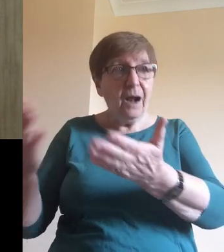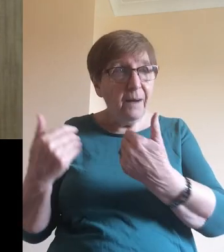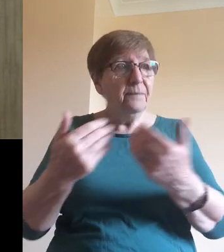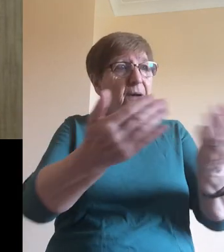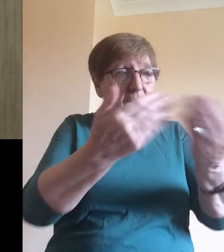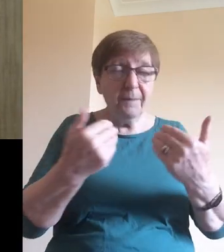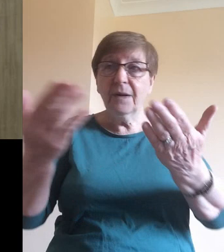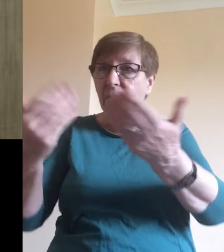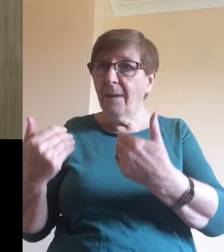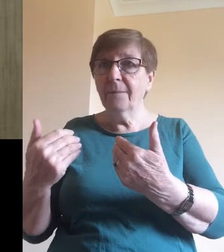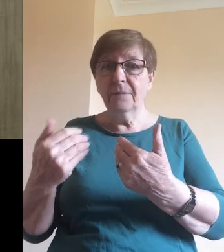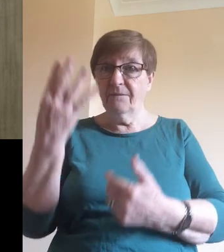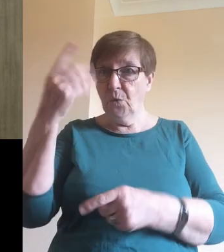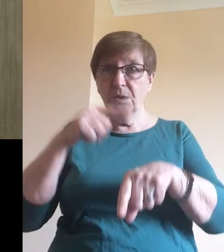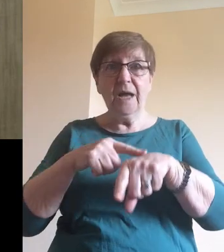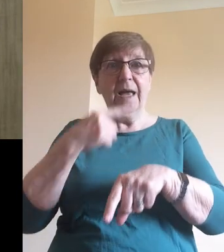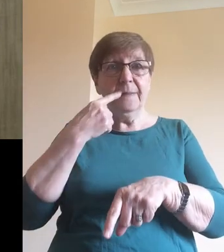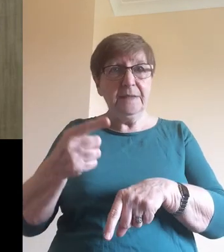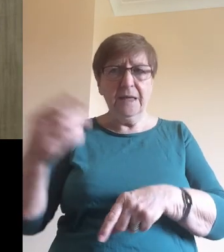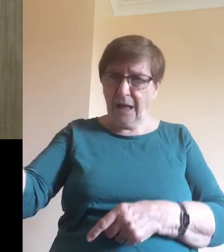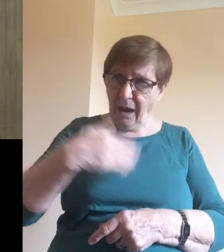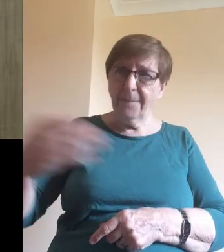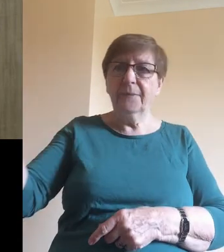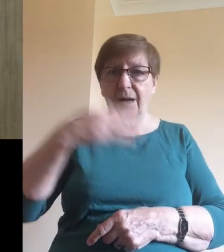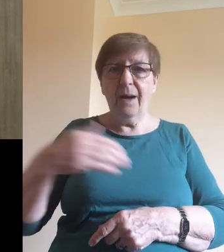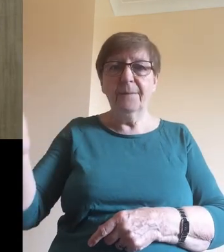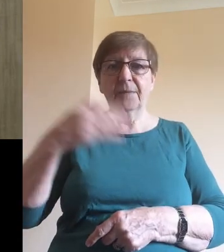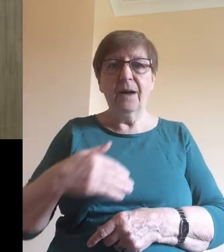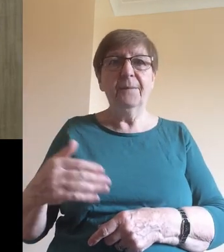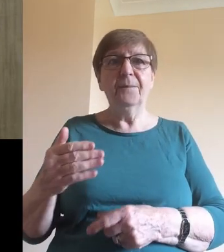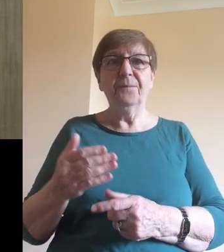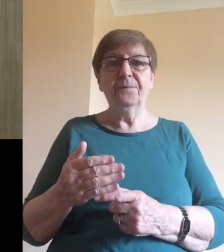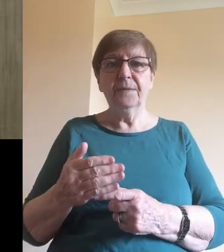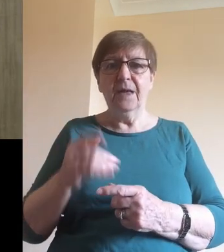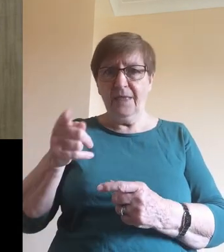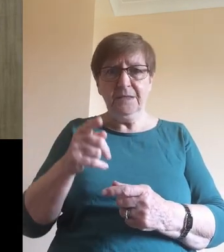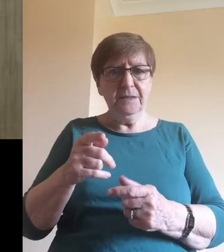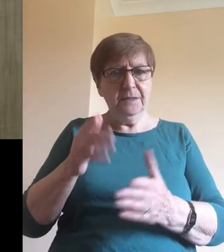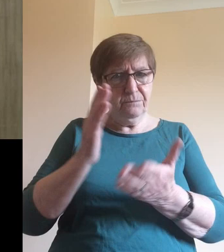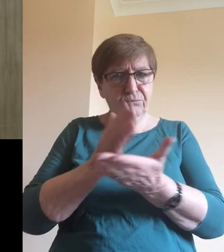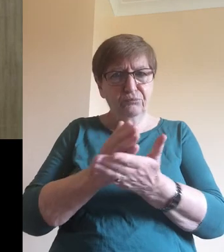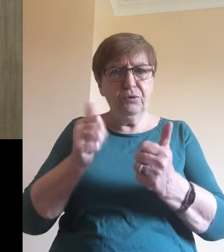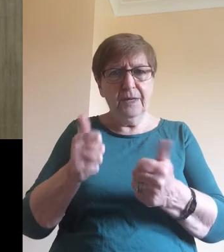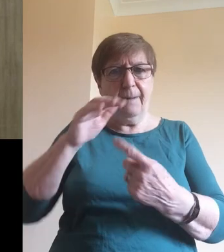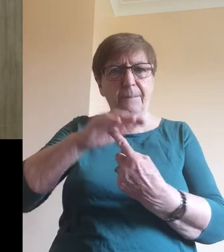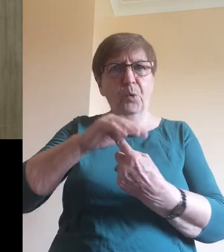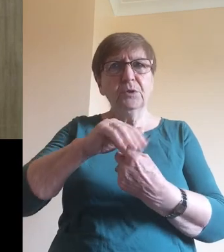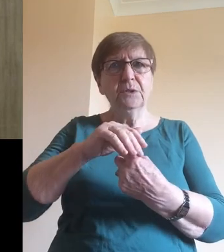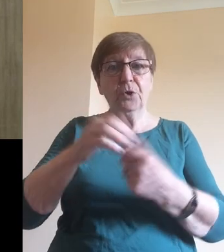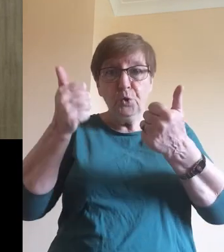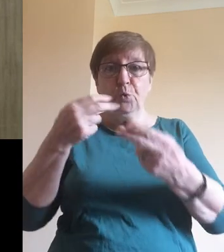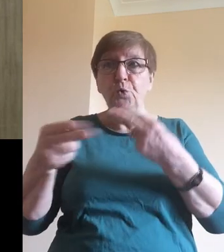come, come. Four times in that one verse, Isaiah says, come. This is urgent. This is important. This is good